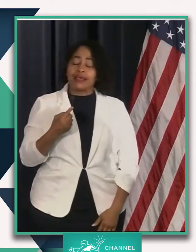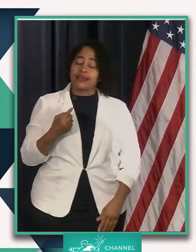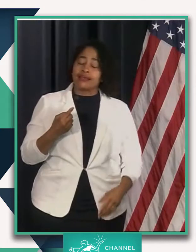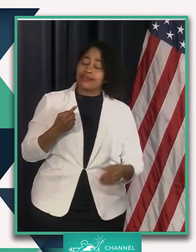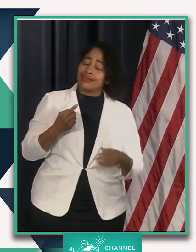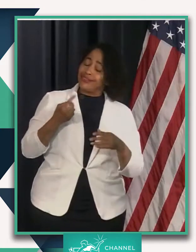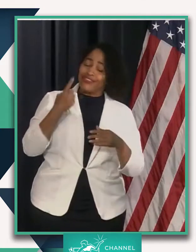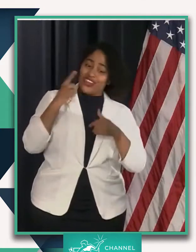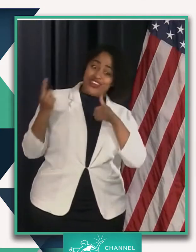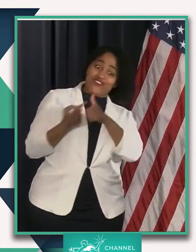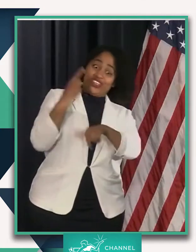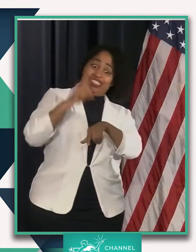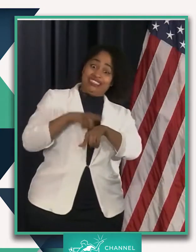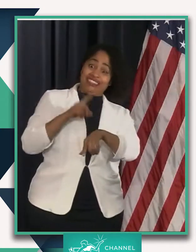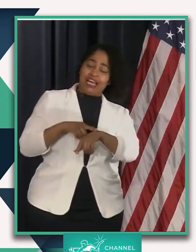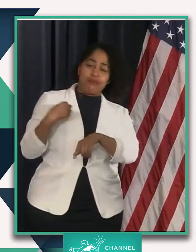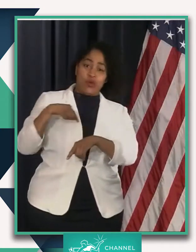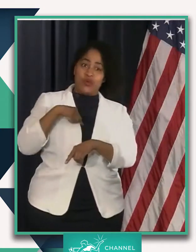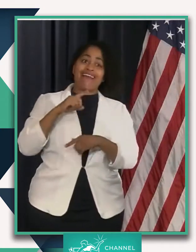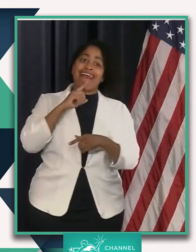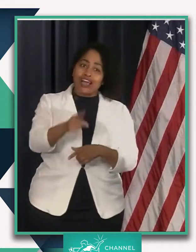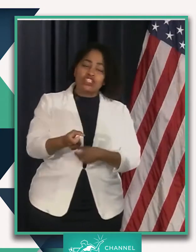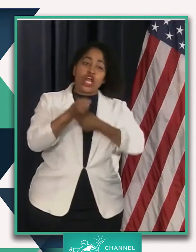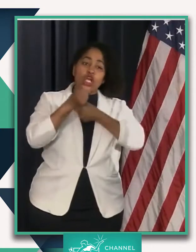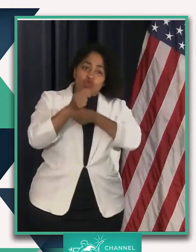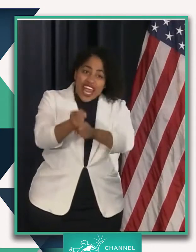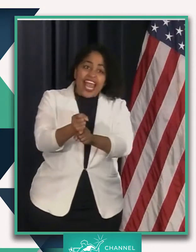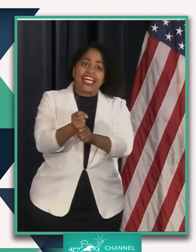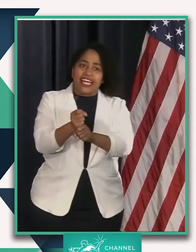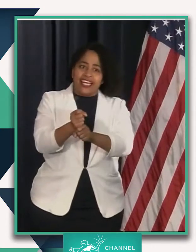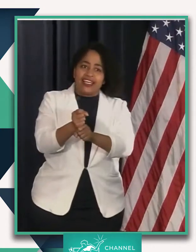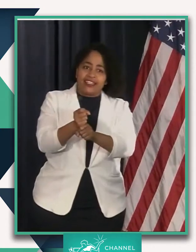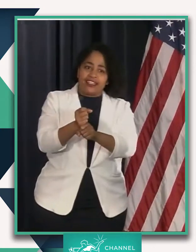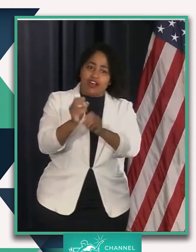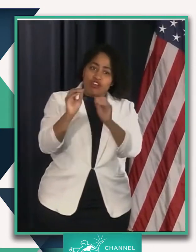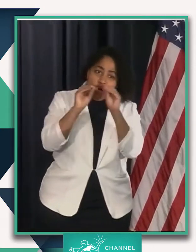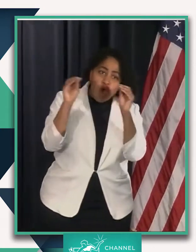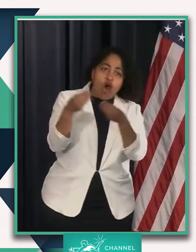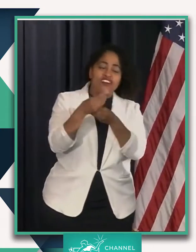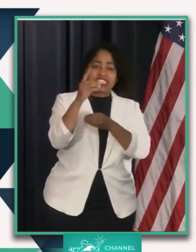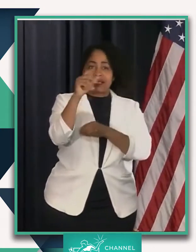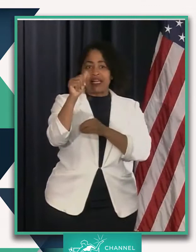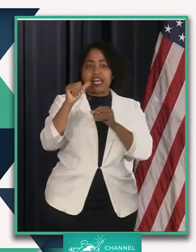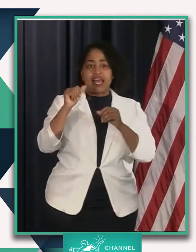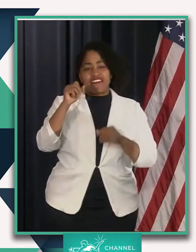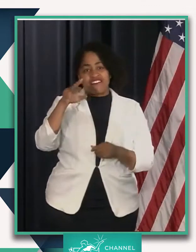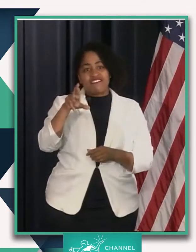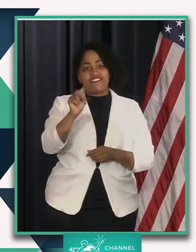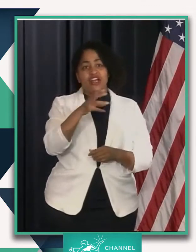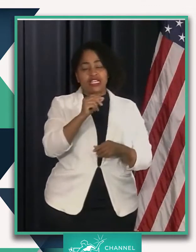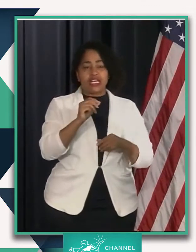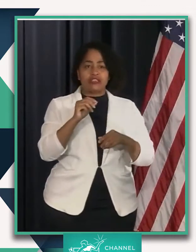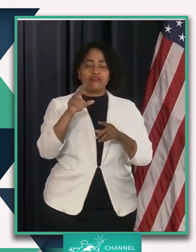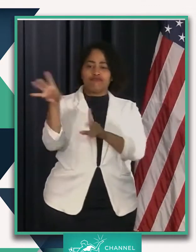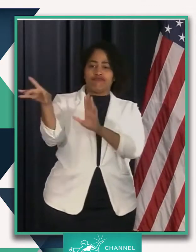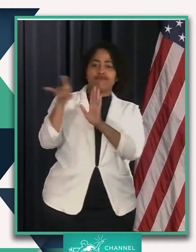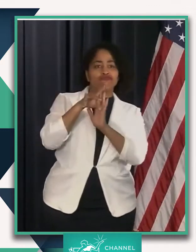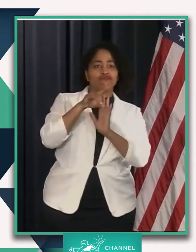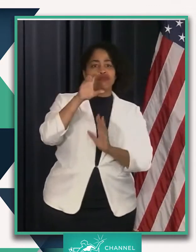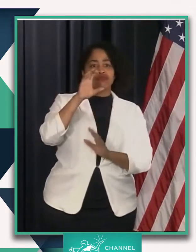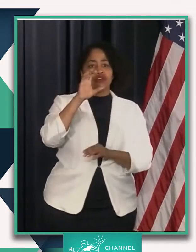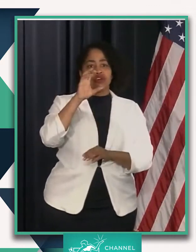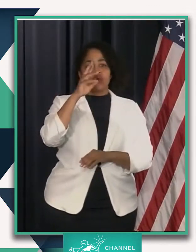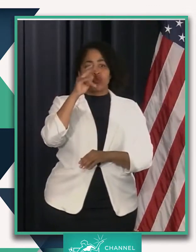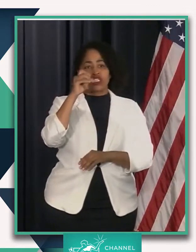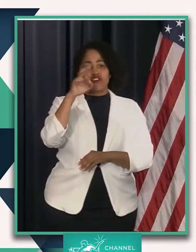first time, we actually created an Office of Disability Affairs and appointed Christopher Samp as the first